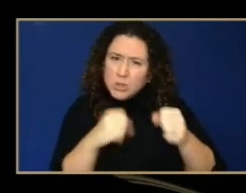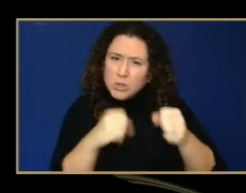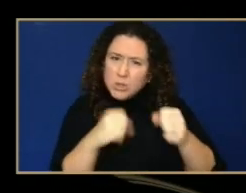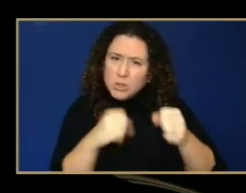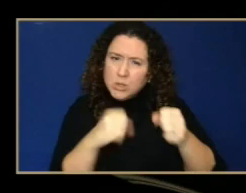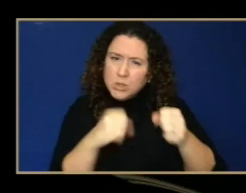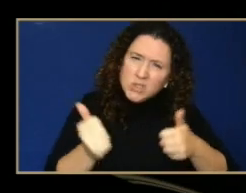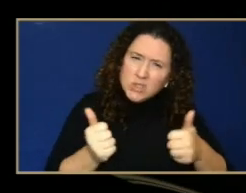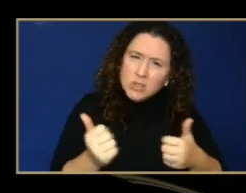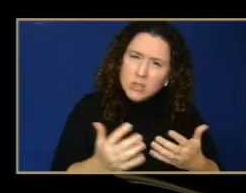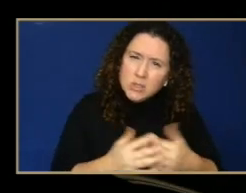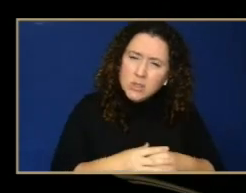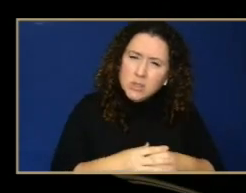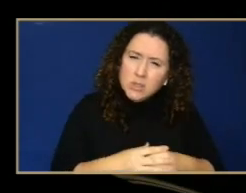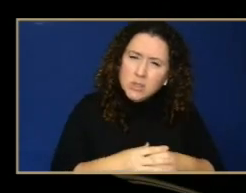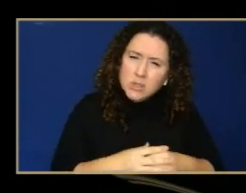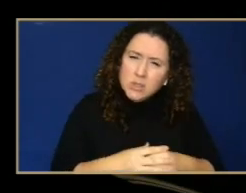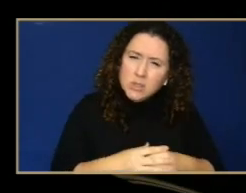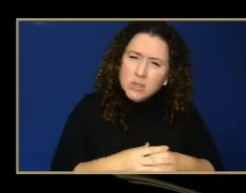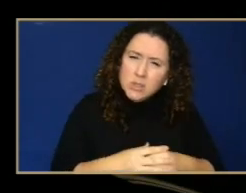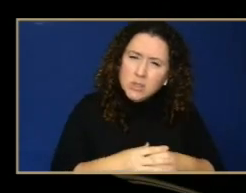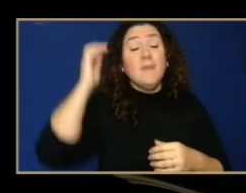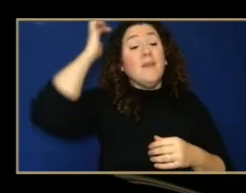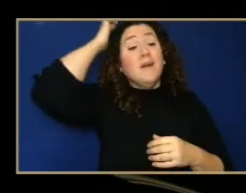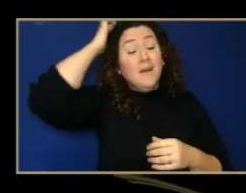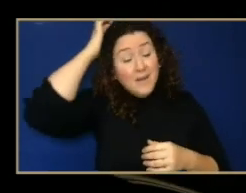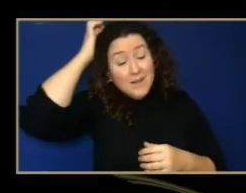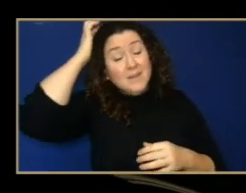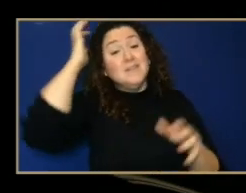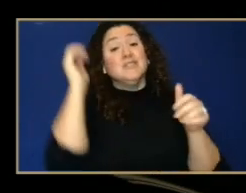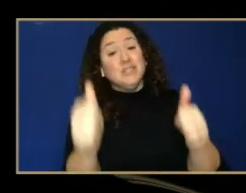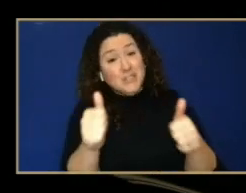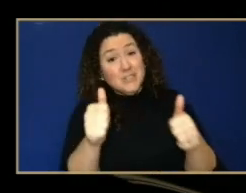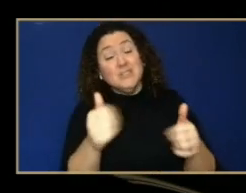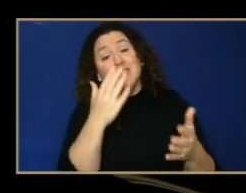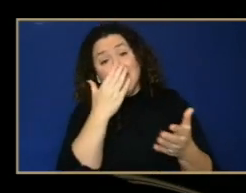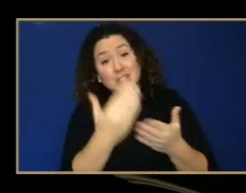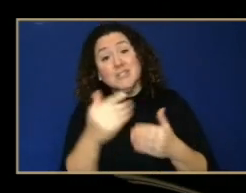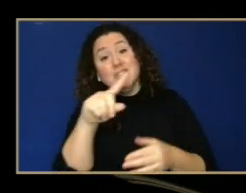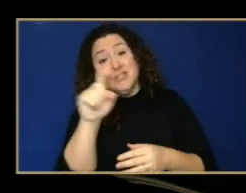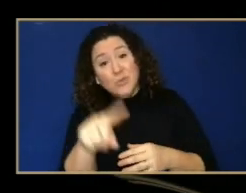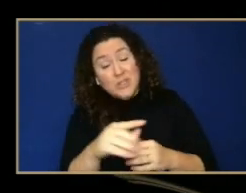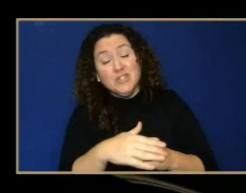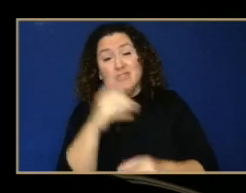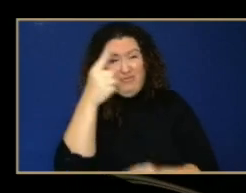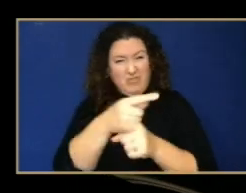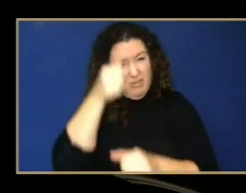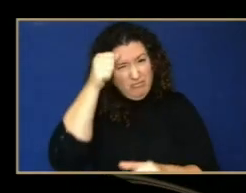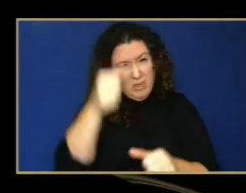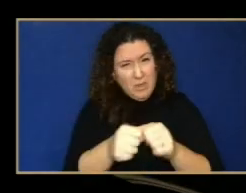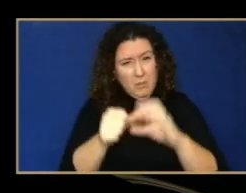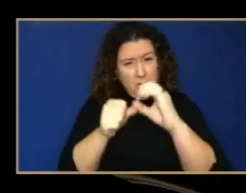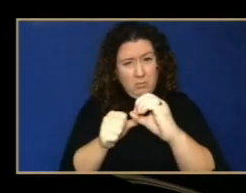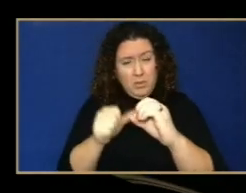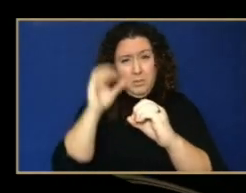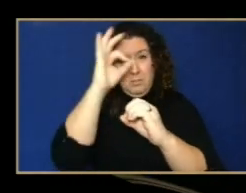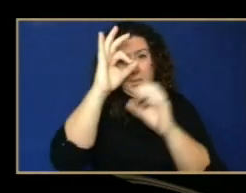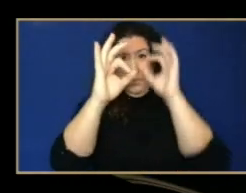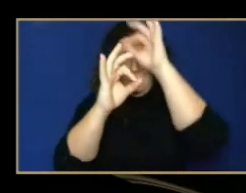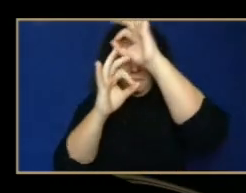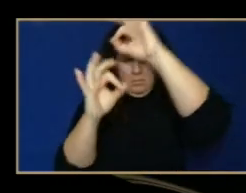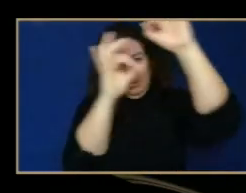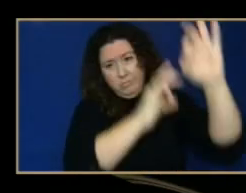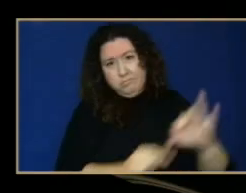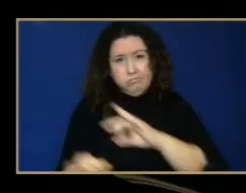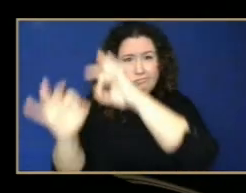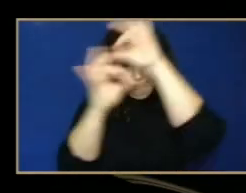Okay, that's a great question. So, every 20 years, Jupiter passes Saturn in its orbit. And so, every 20 years, there's going to be a conjunction where they are